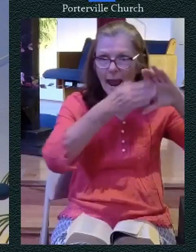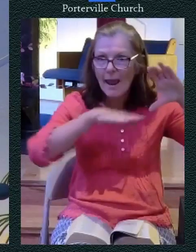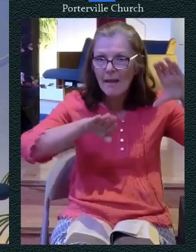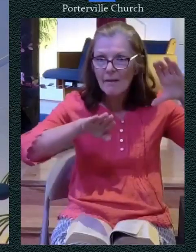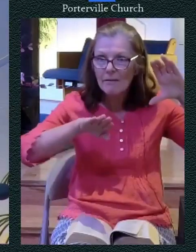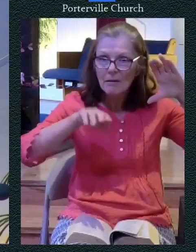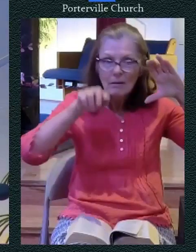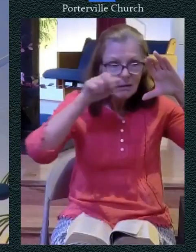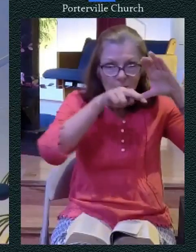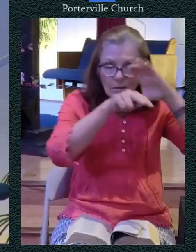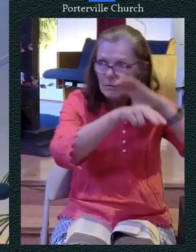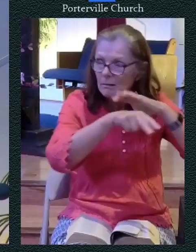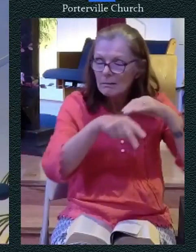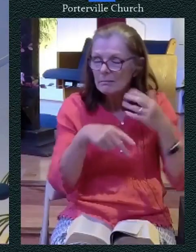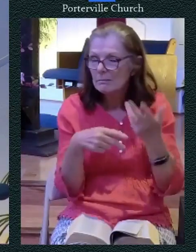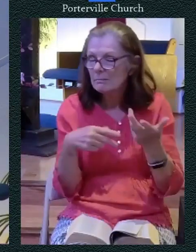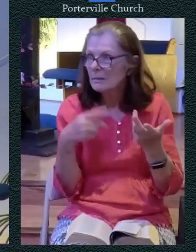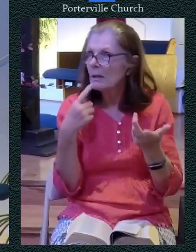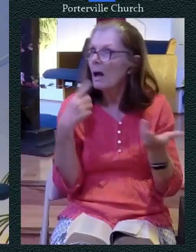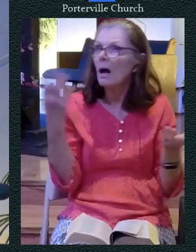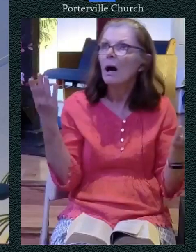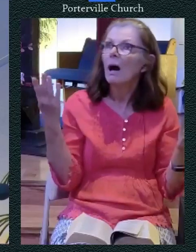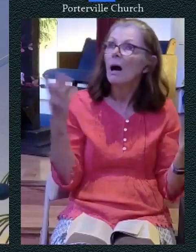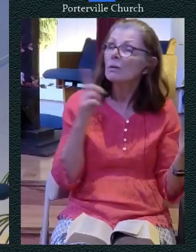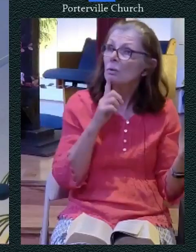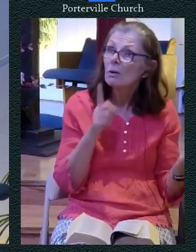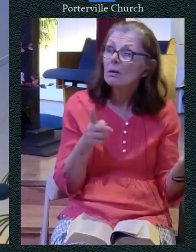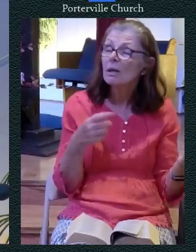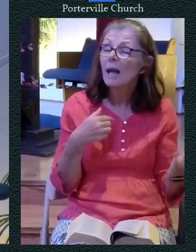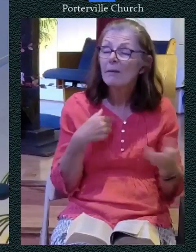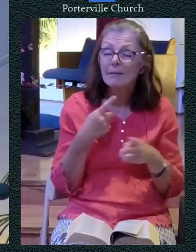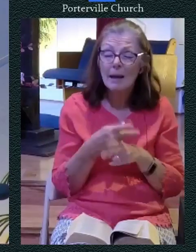he's tempted to say, surely I have kept